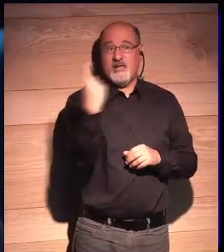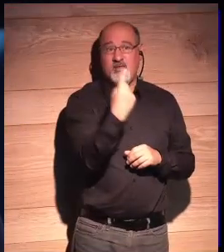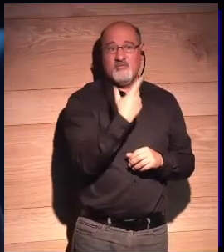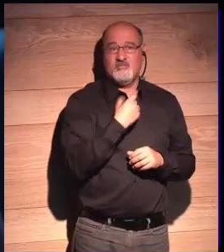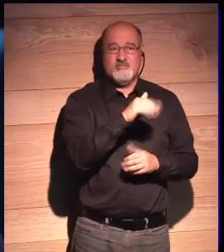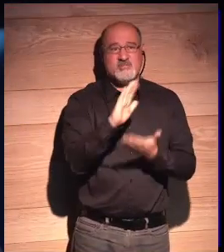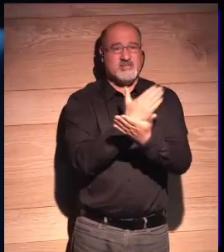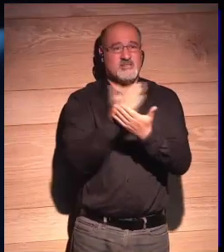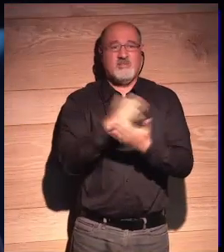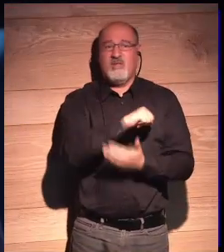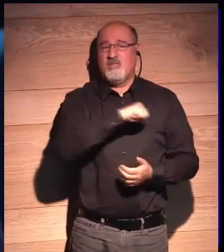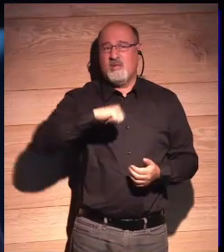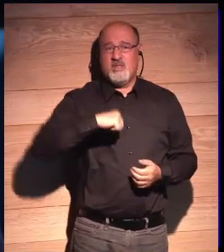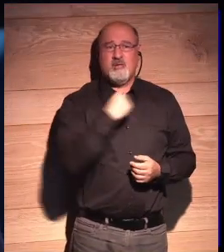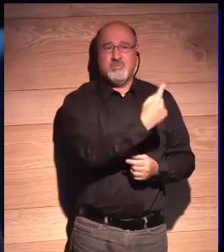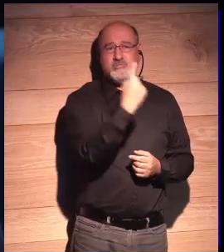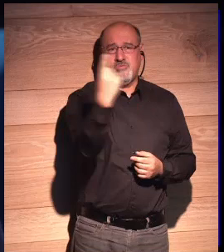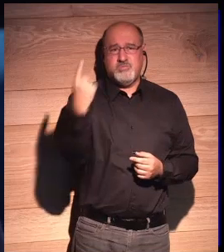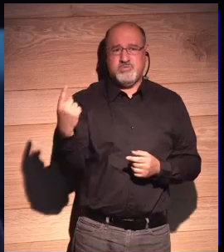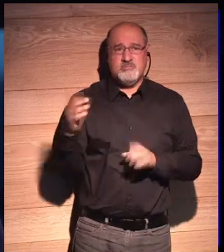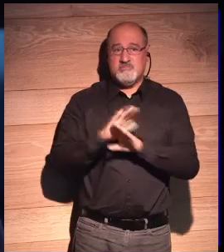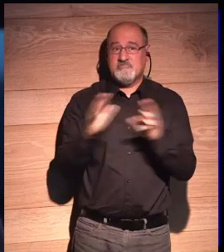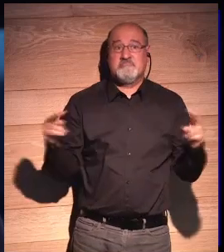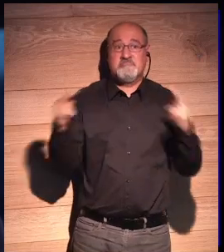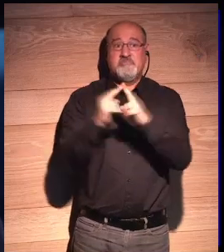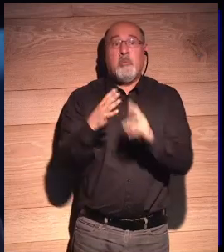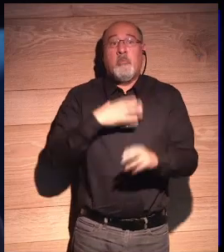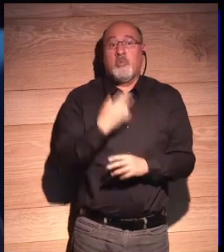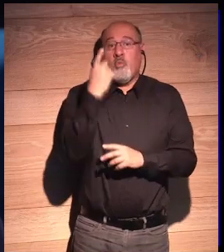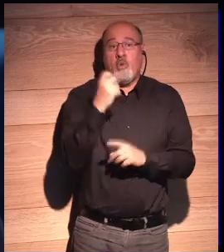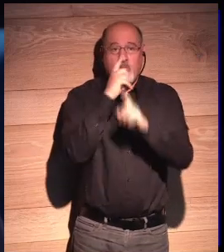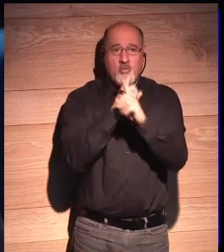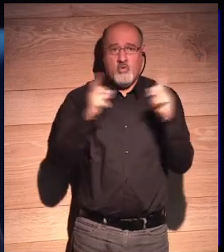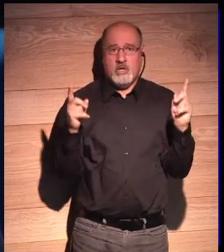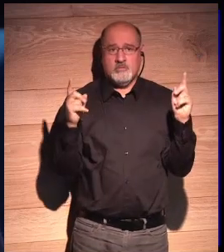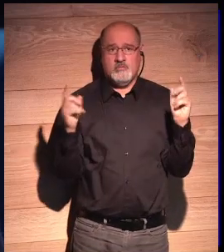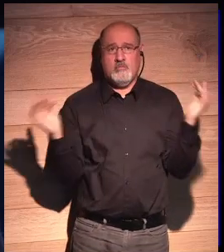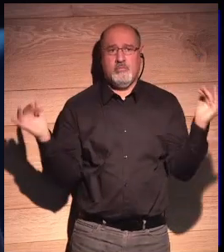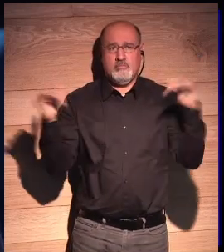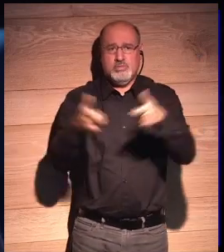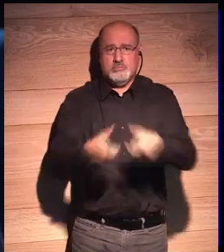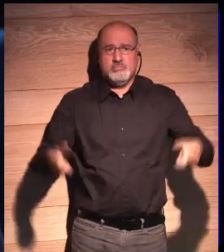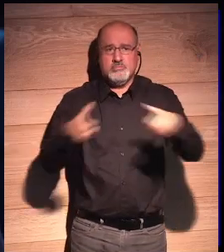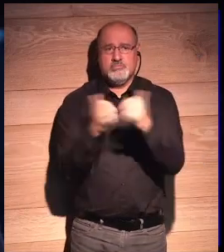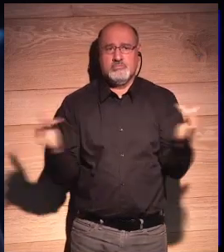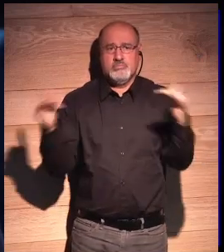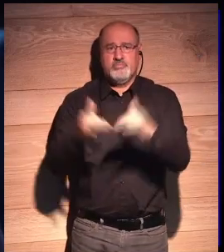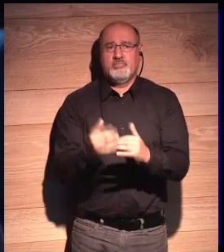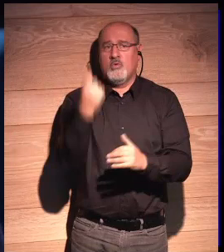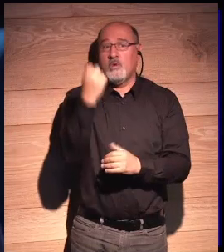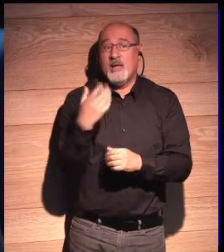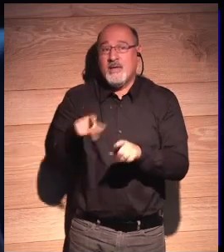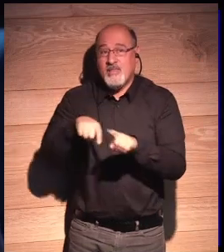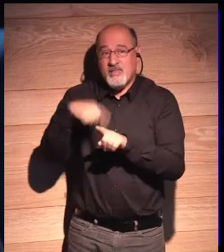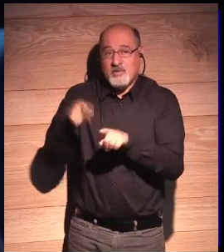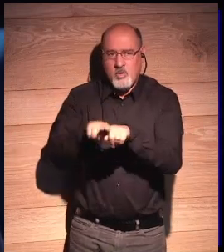never, we would see each other once a year, and all we would do is gossip about other